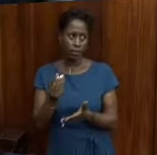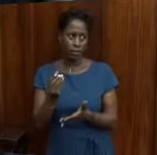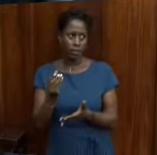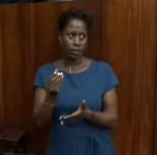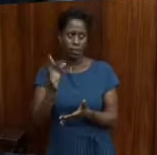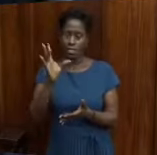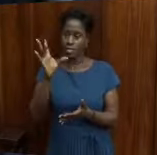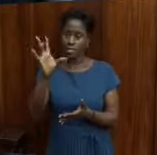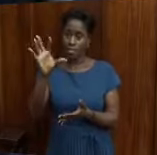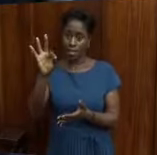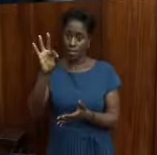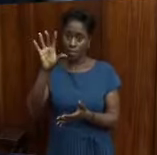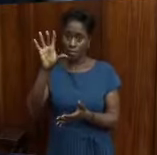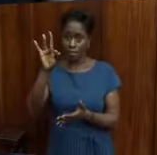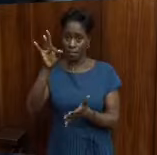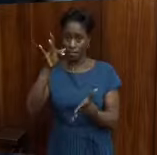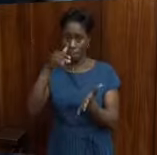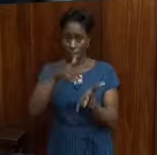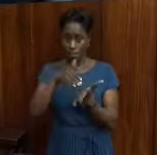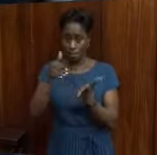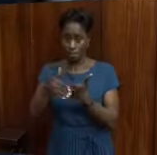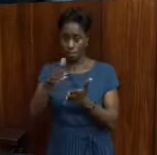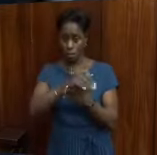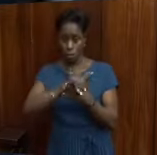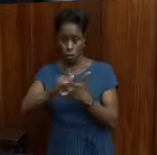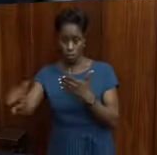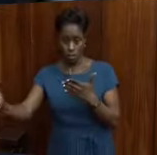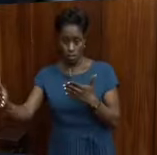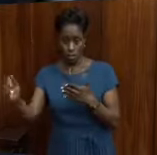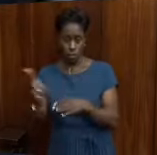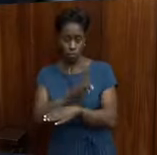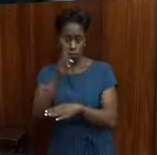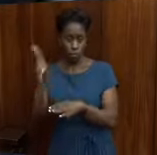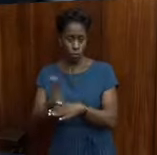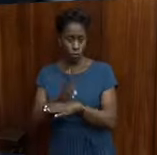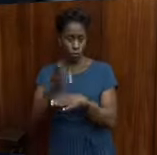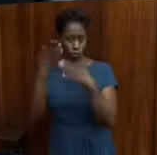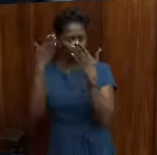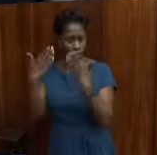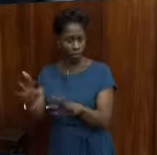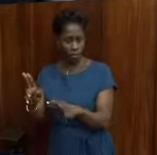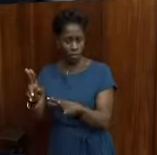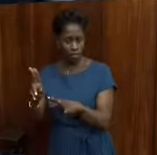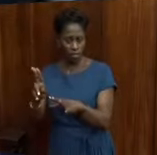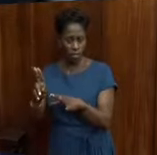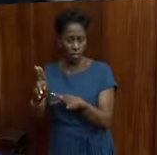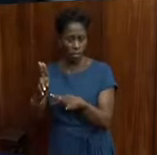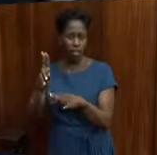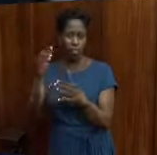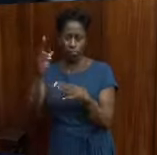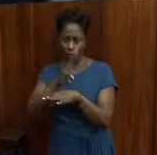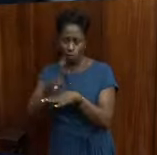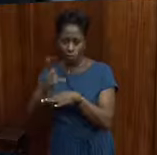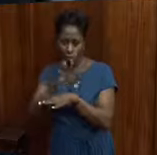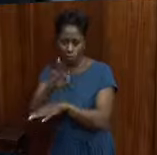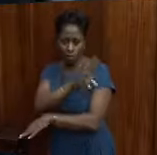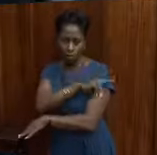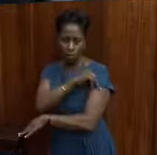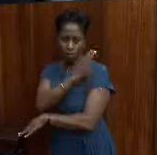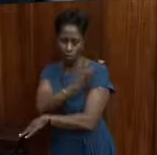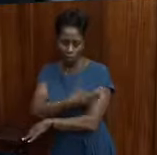spent, with an additional 50 million projected to complete and commission a fully furnished and